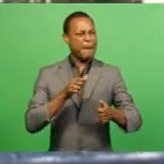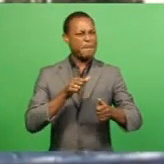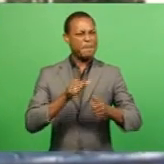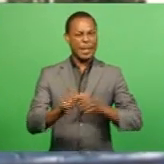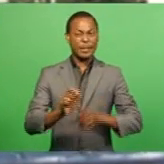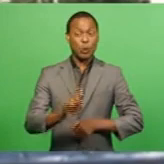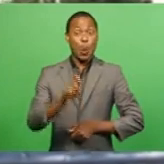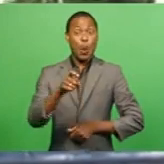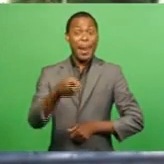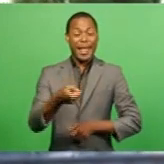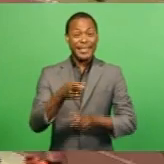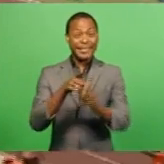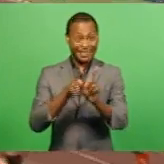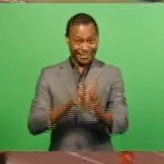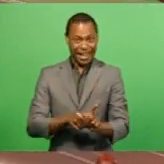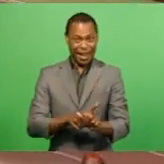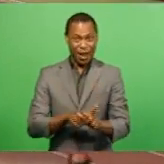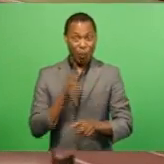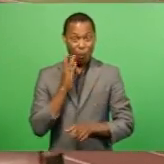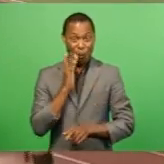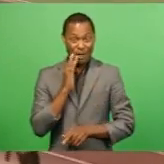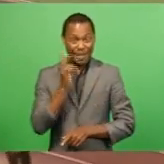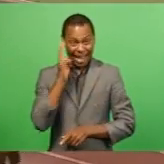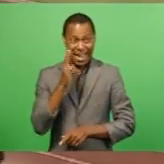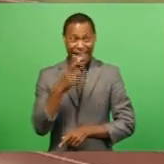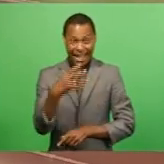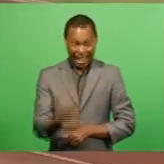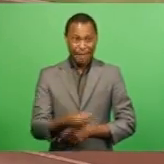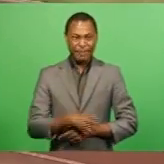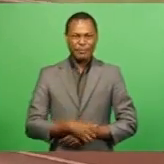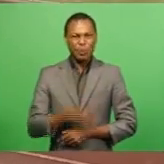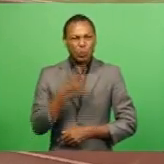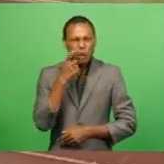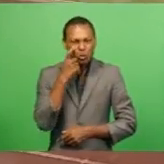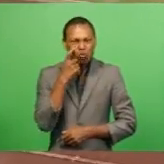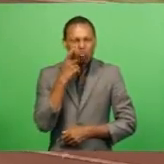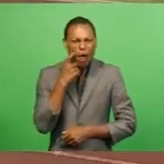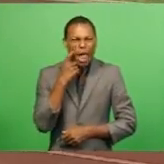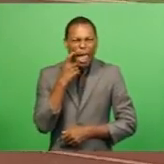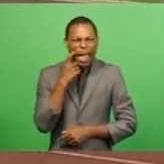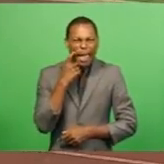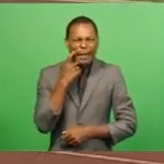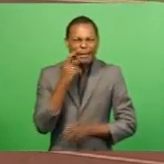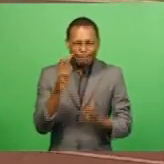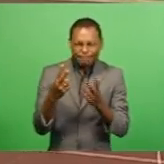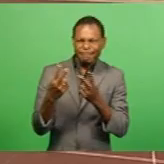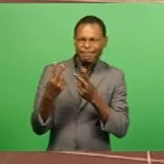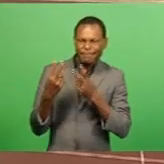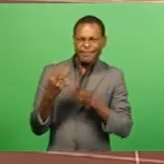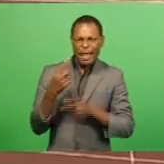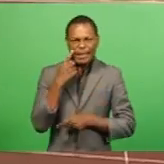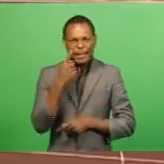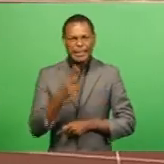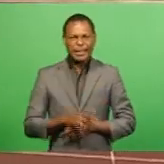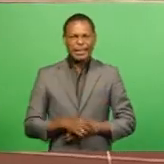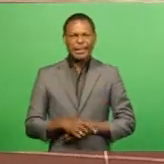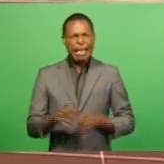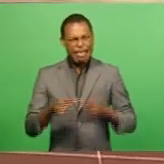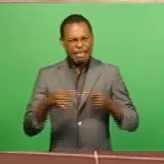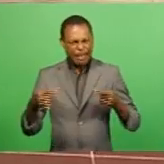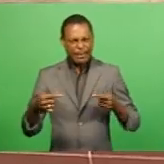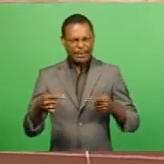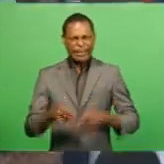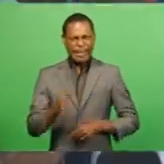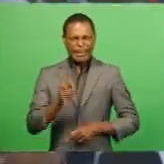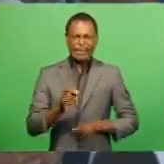next year we'll go back and we'll try and look back and see what things to